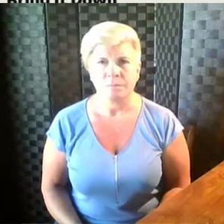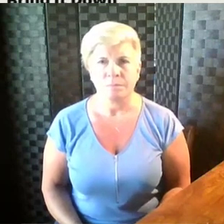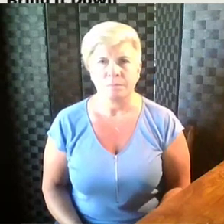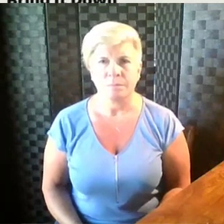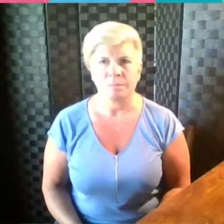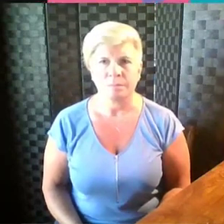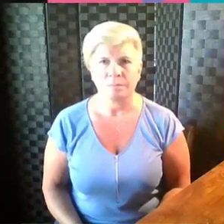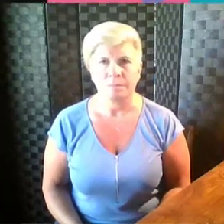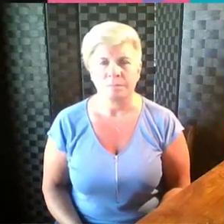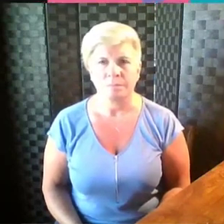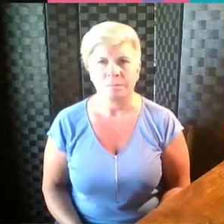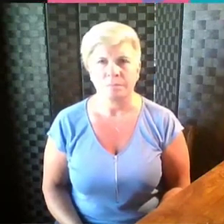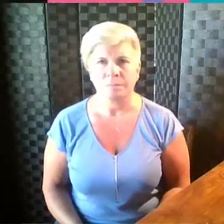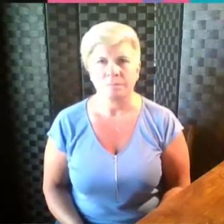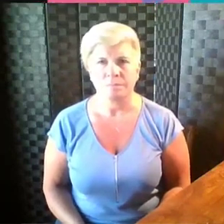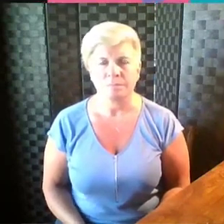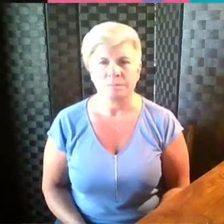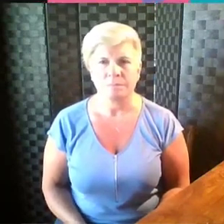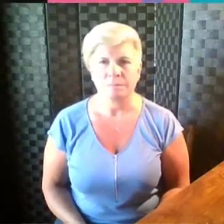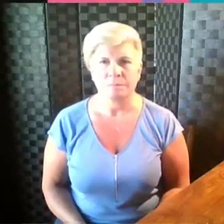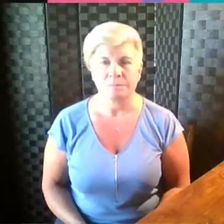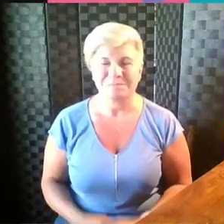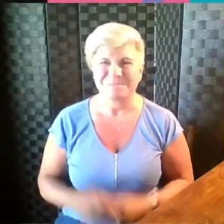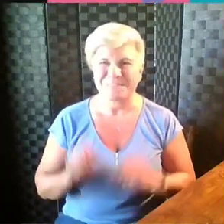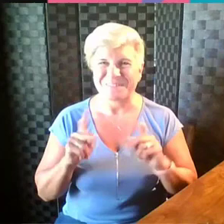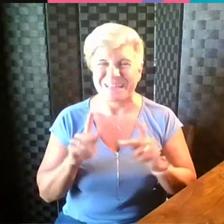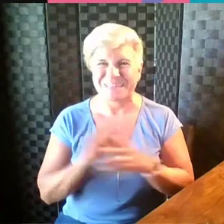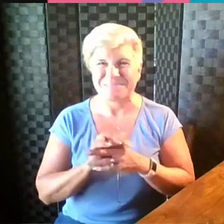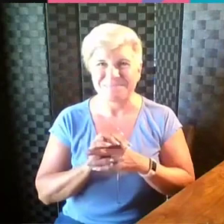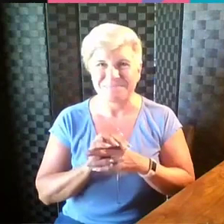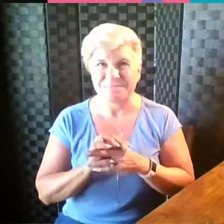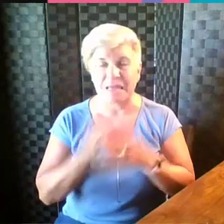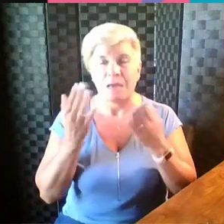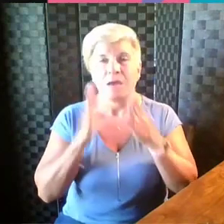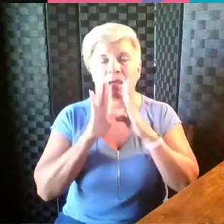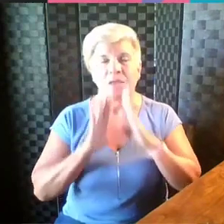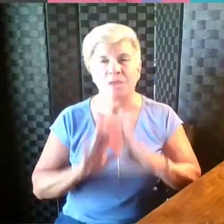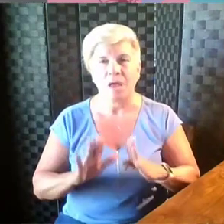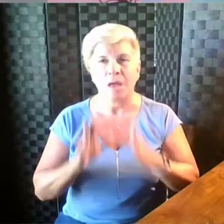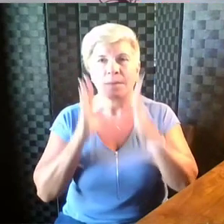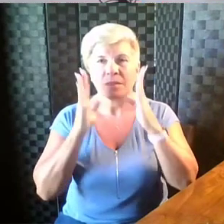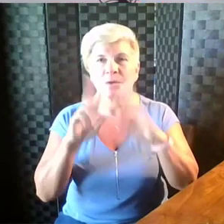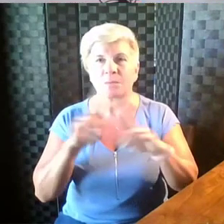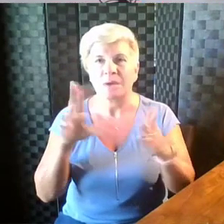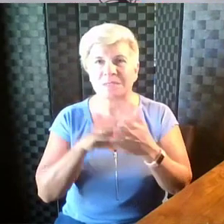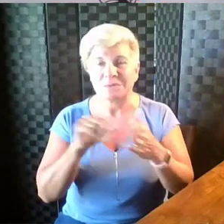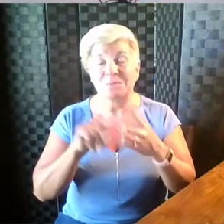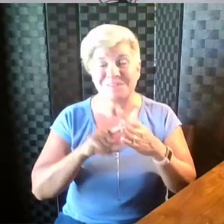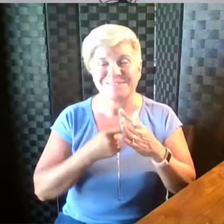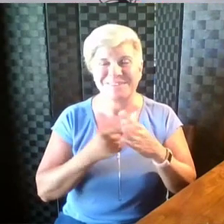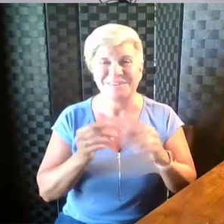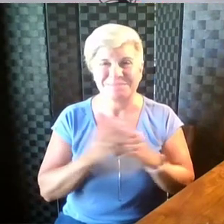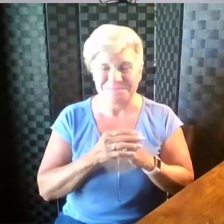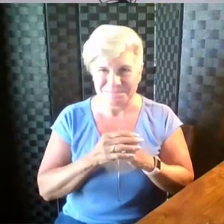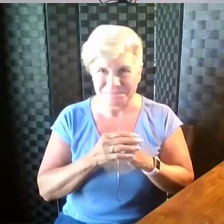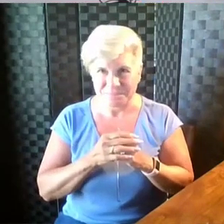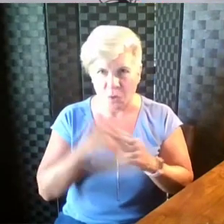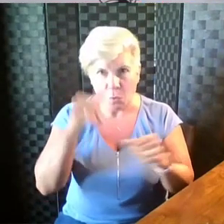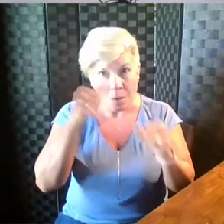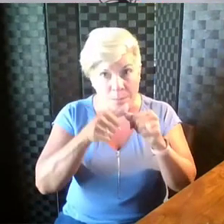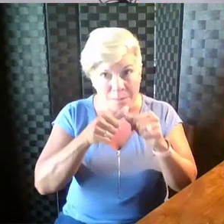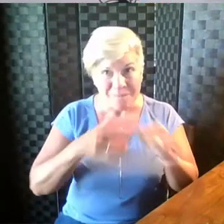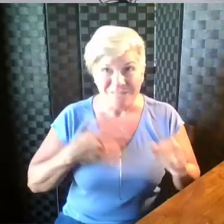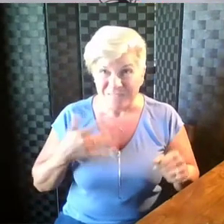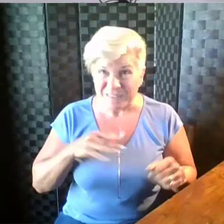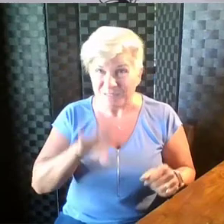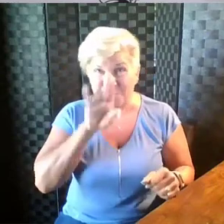All right, so now that we're calm, alert, and ready to learn, let's get started. Remember, if you're feeling frustrated in any of the lessons, or